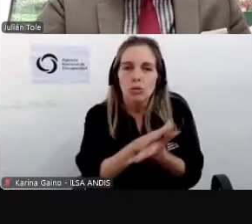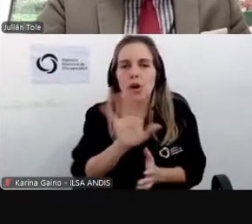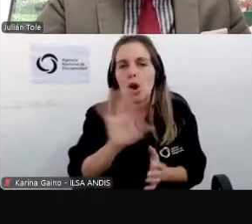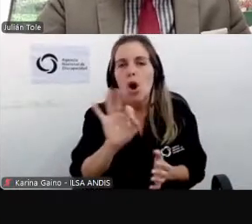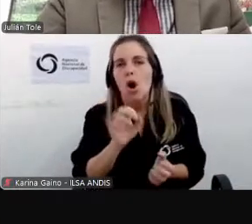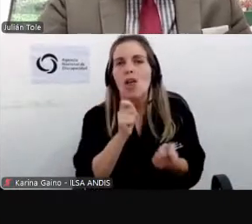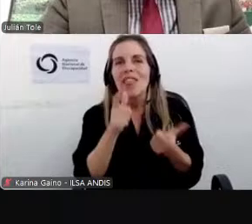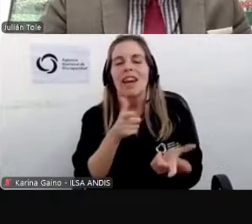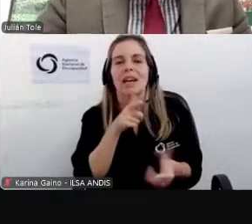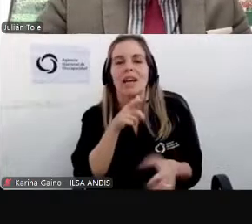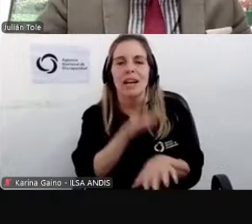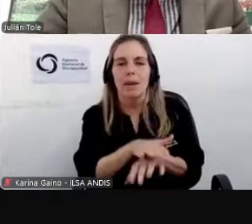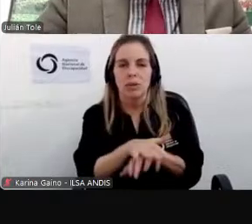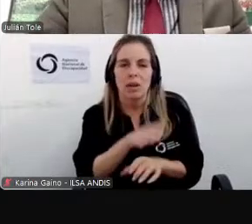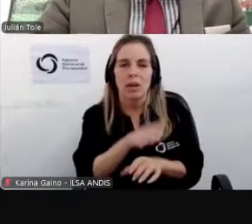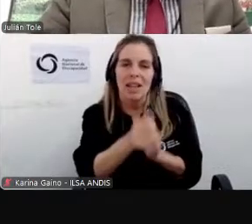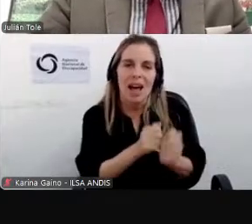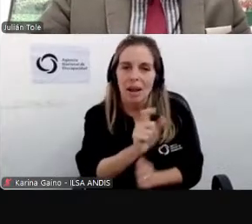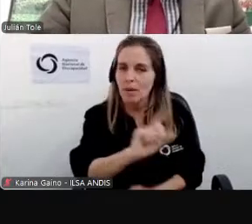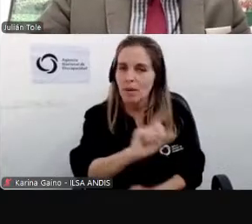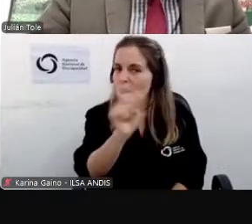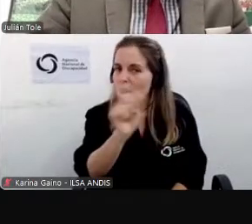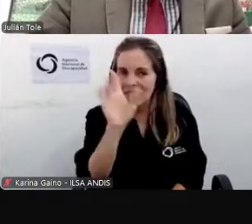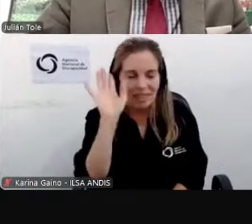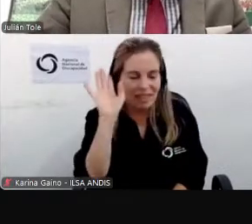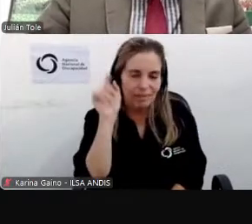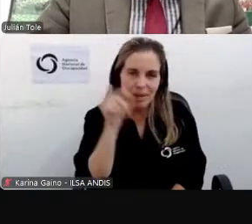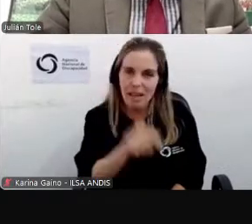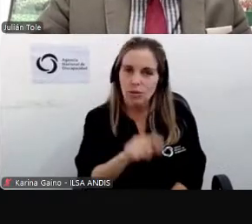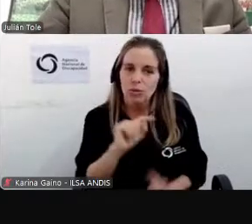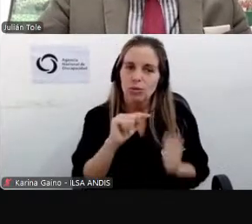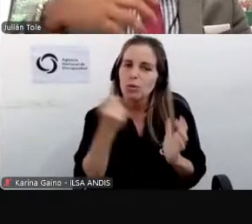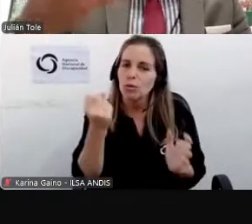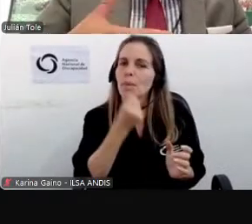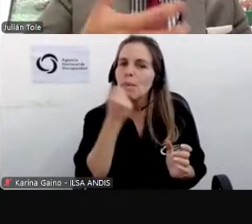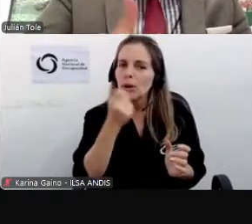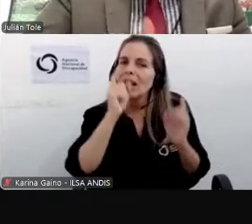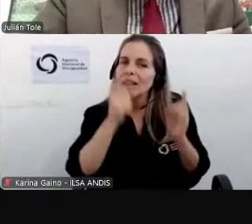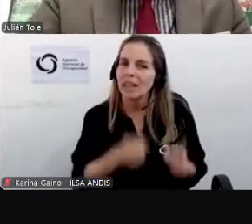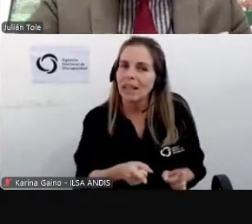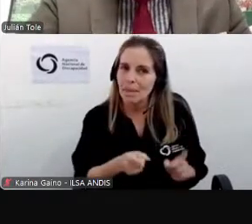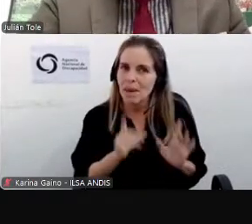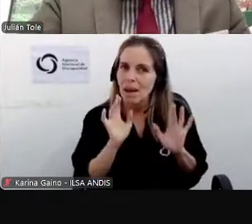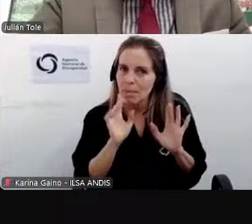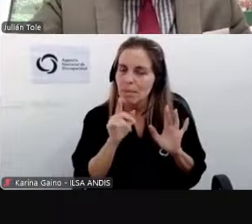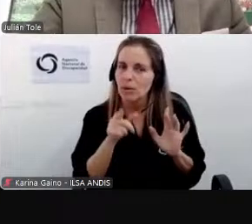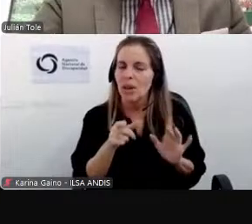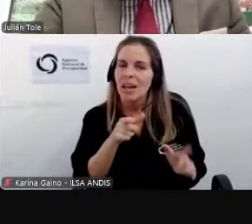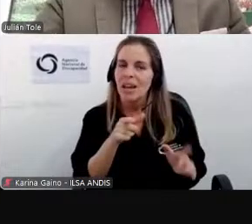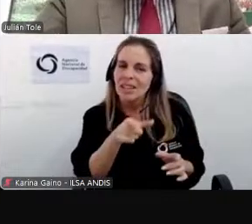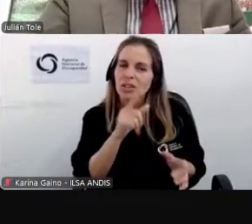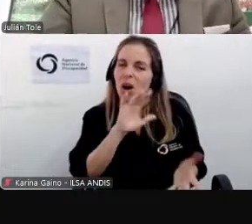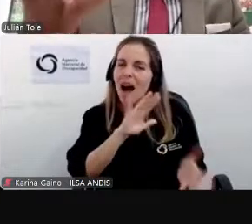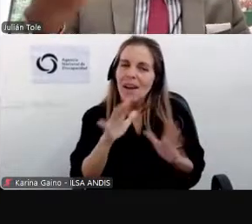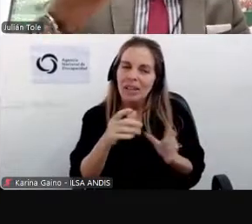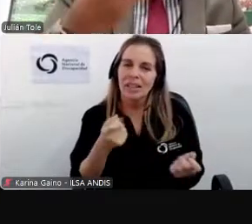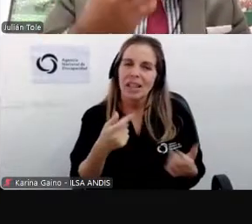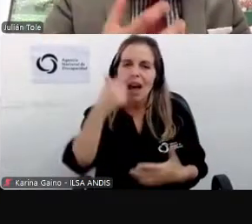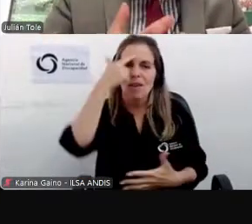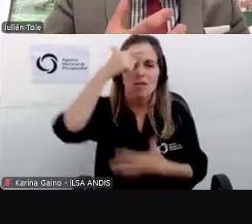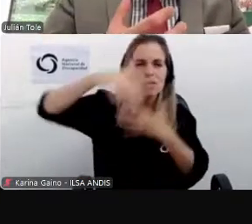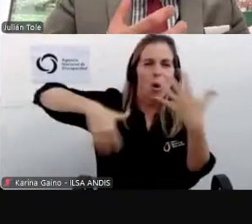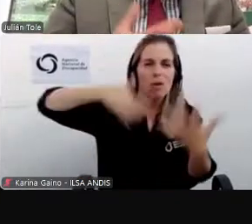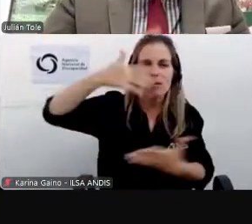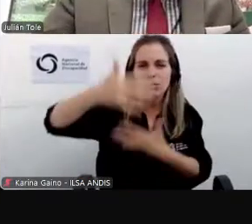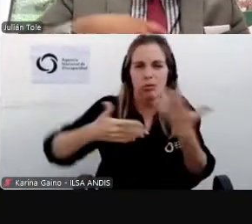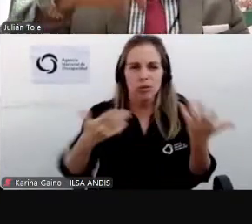to repair or make the companies accountable or responsible. And this is one of the elements that raises more